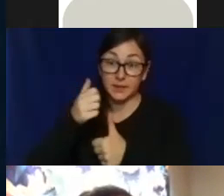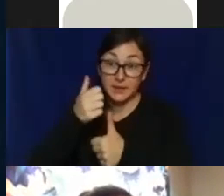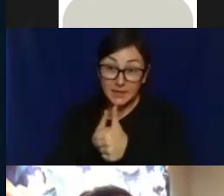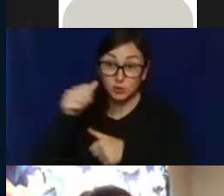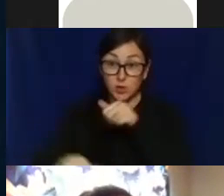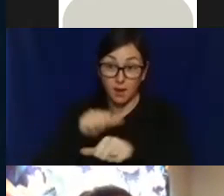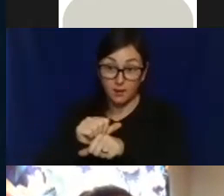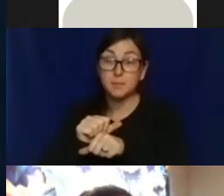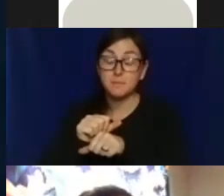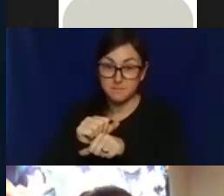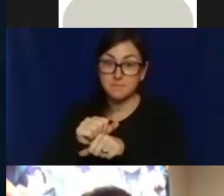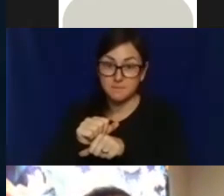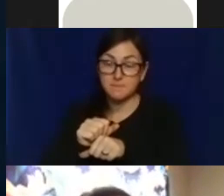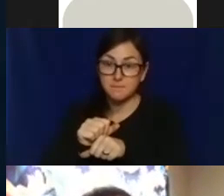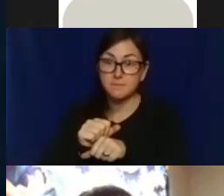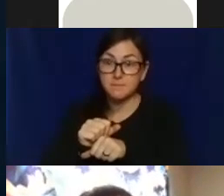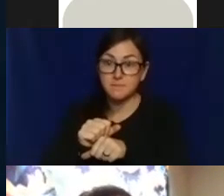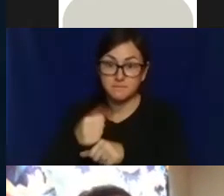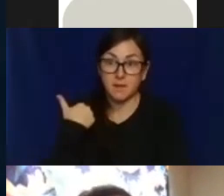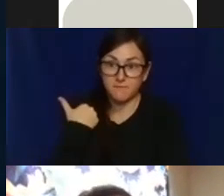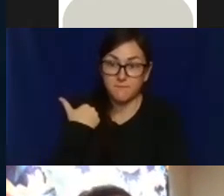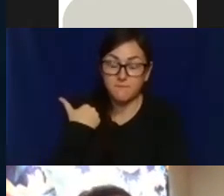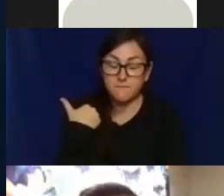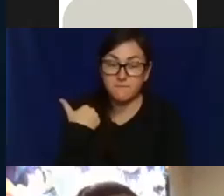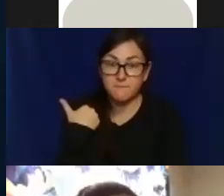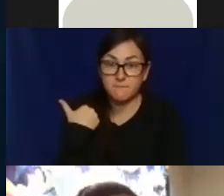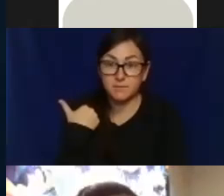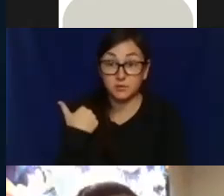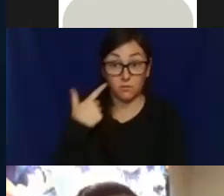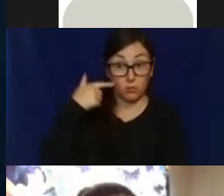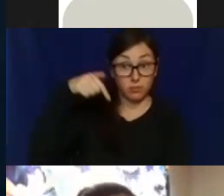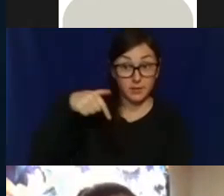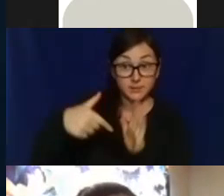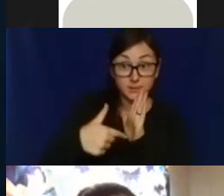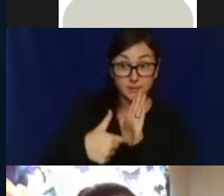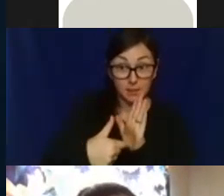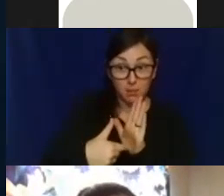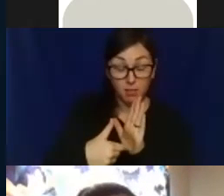brings to the structure. Now, in this case, your